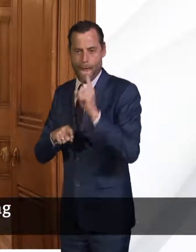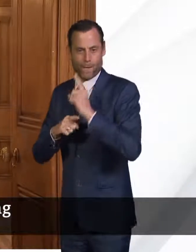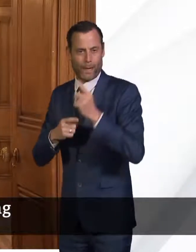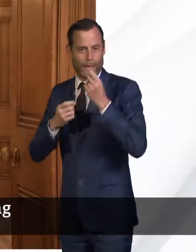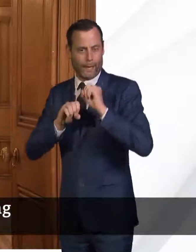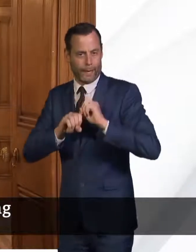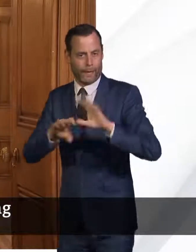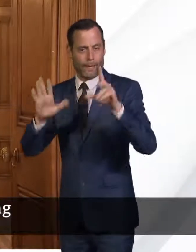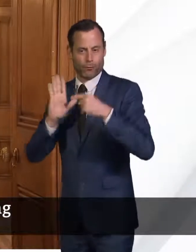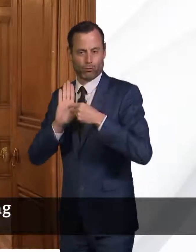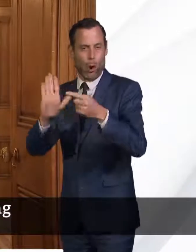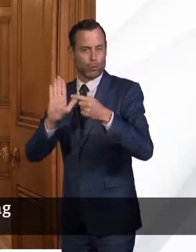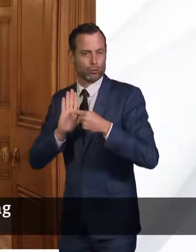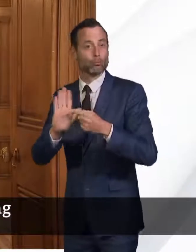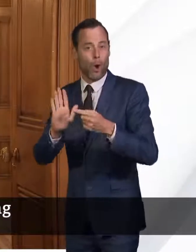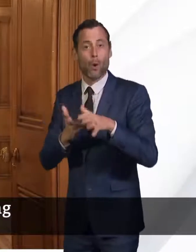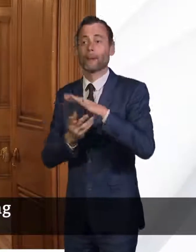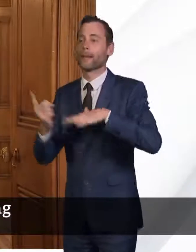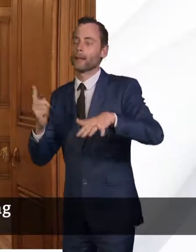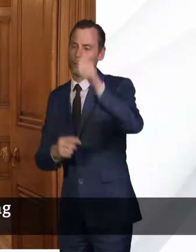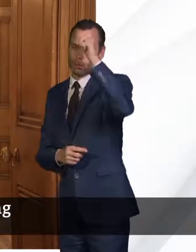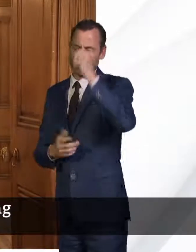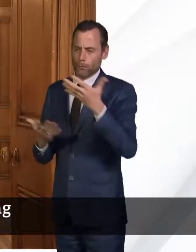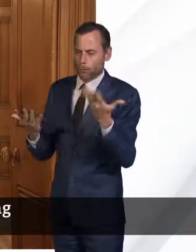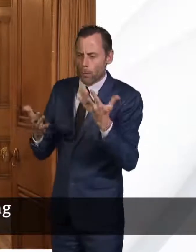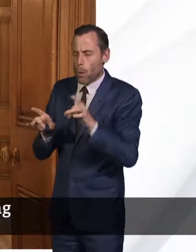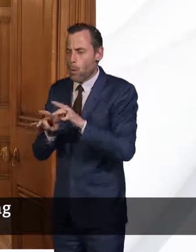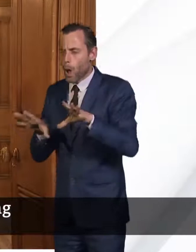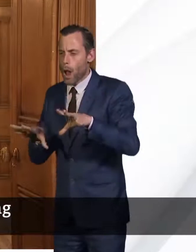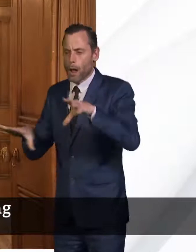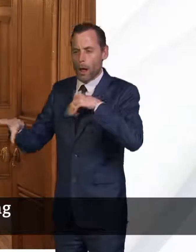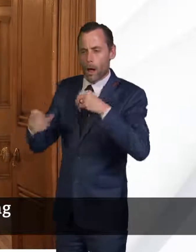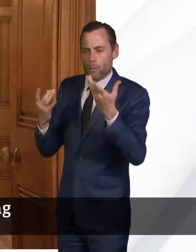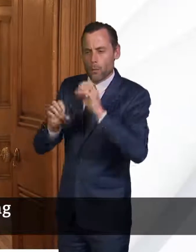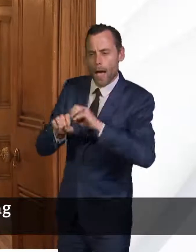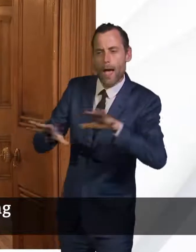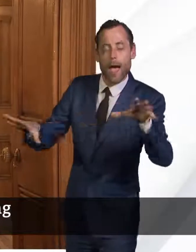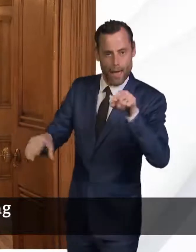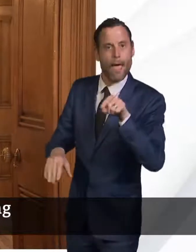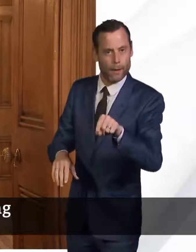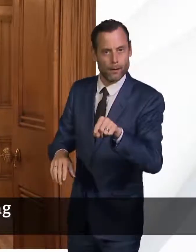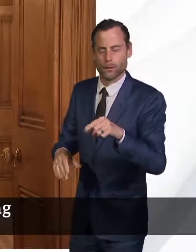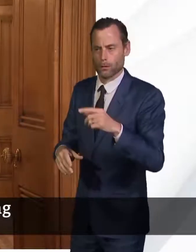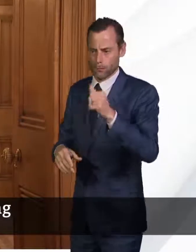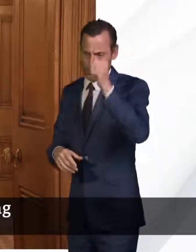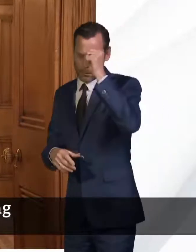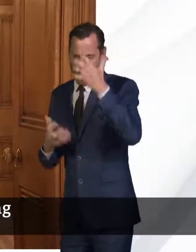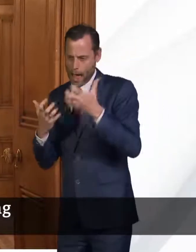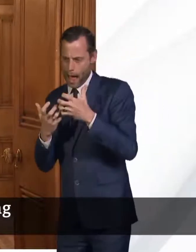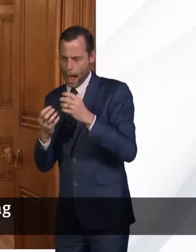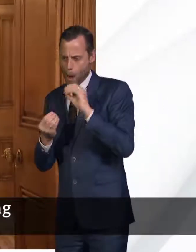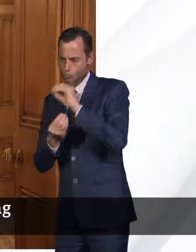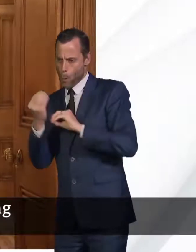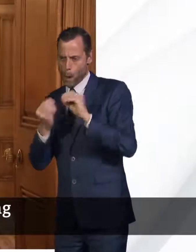by day, and it'll help inform the judgments that we make as we work to keep people safe.